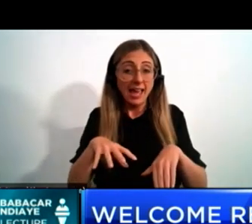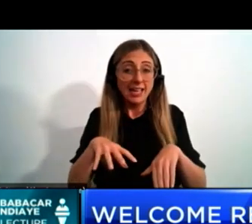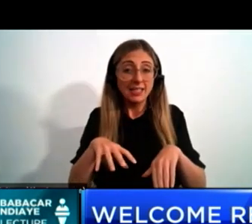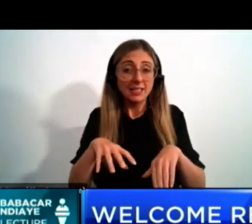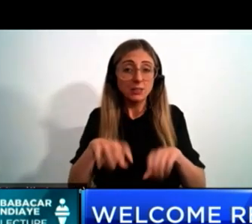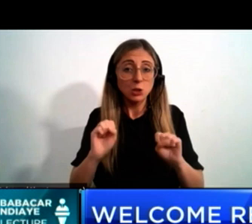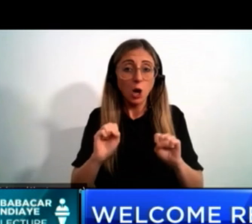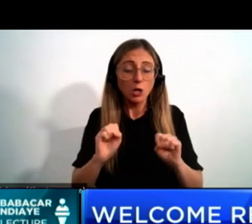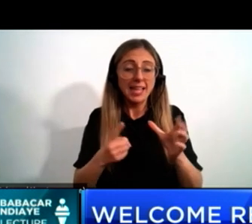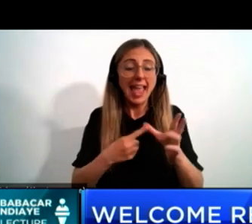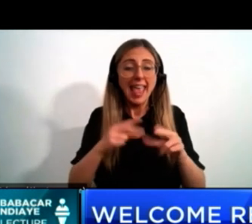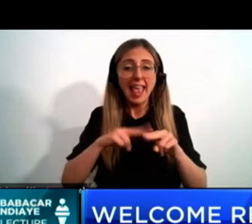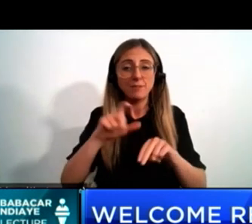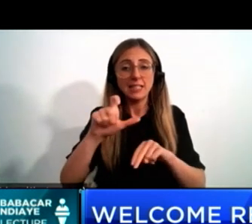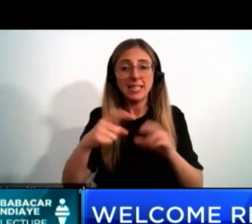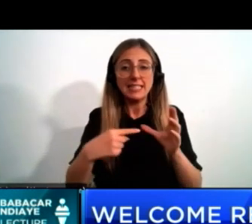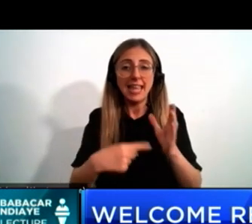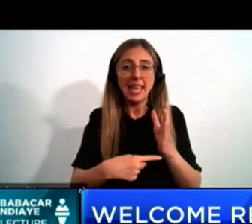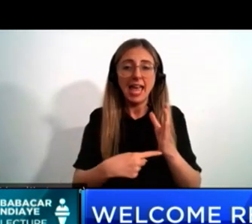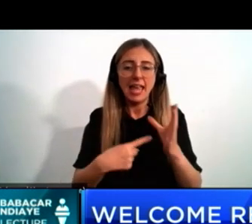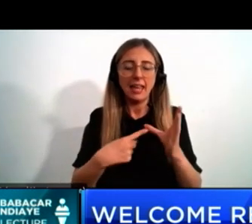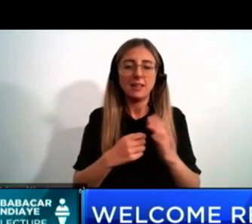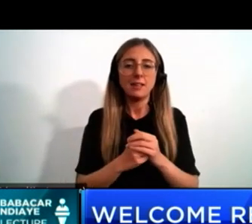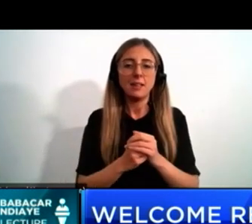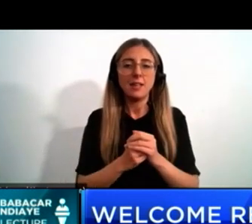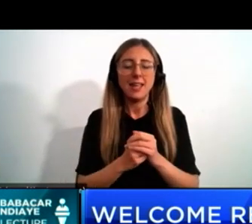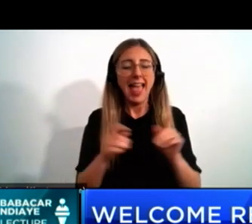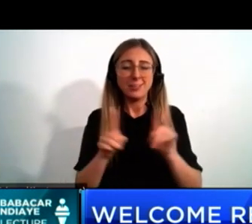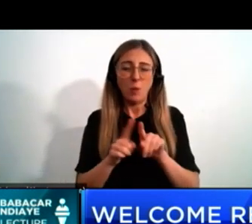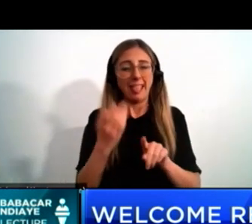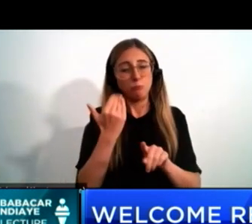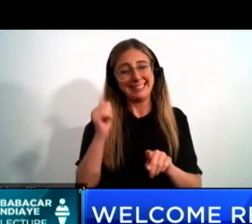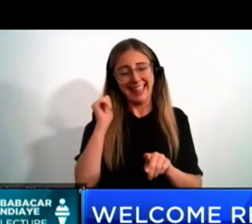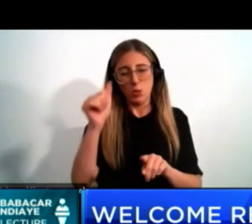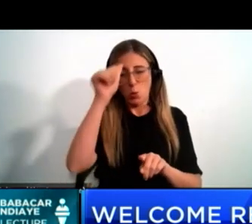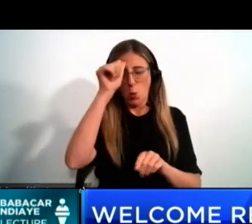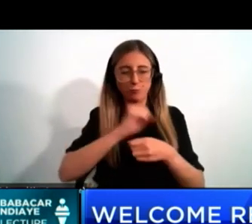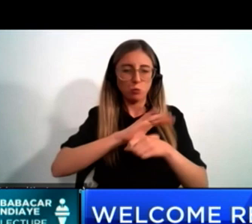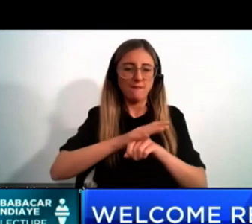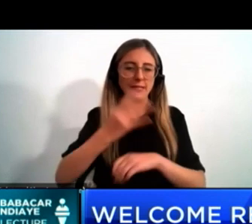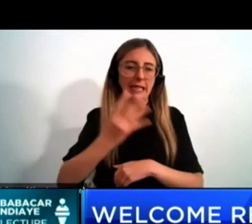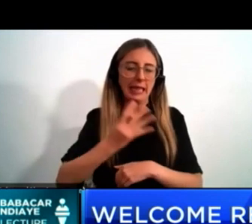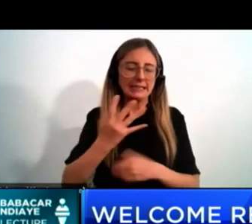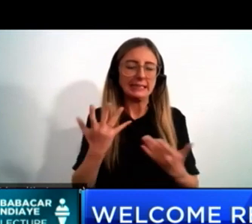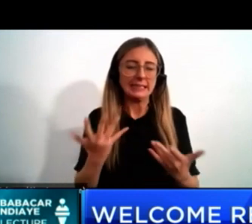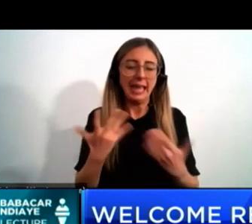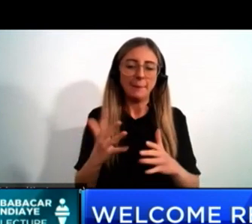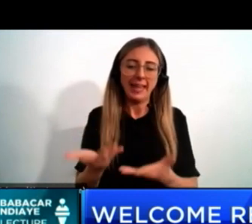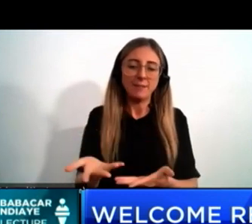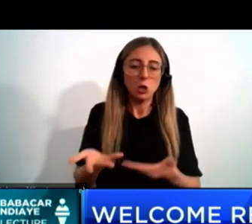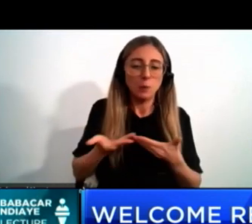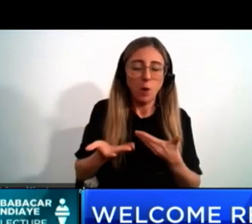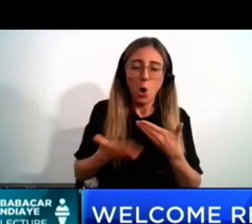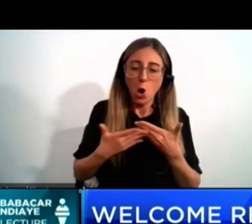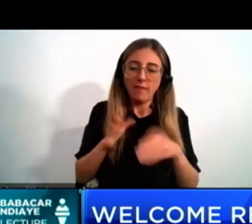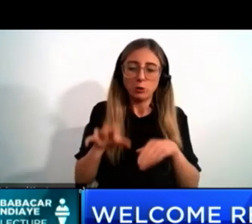of the AfCFTA amid the ravages of the COVID-19 pandemic, the urgency of giving more impetus to the